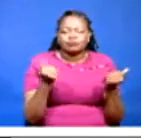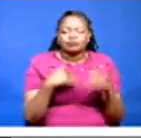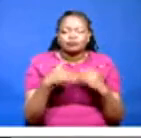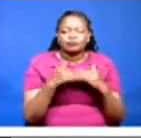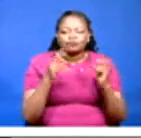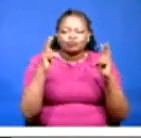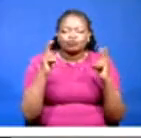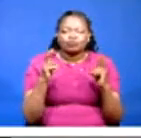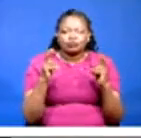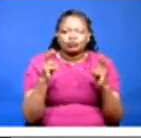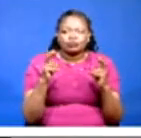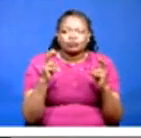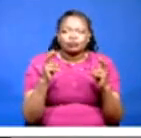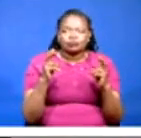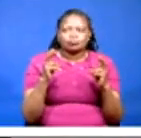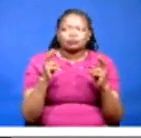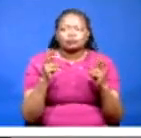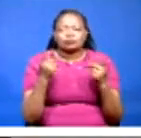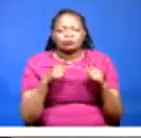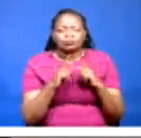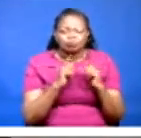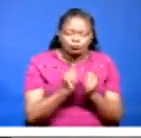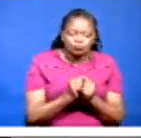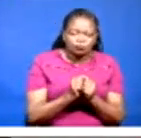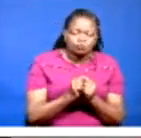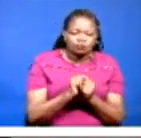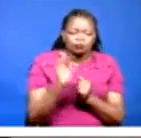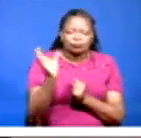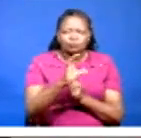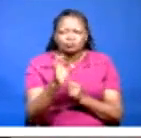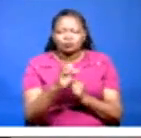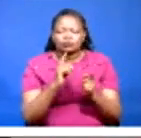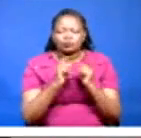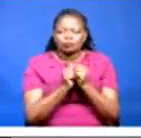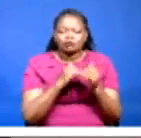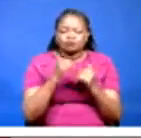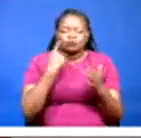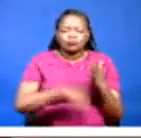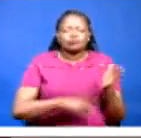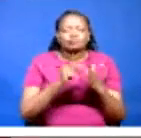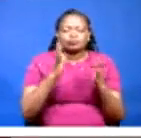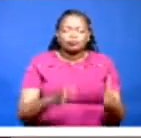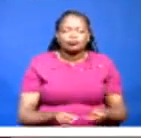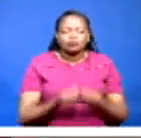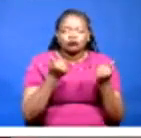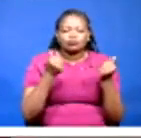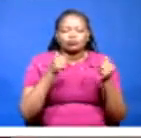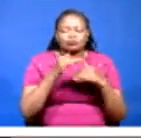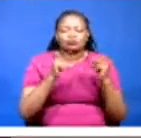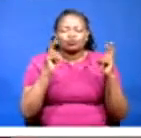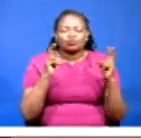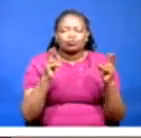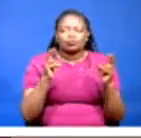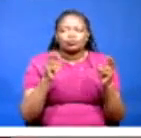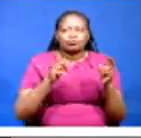matters, try to talk to our customers, try to talk to all taxpayers, try and resolve all the issues out